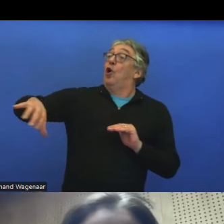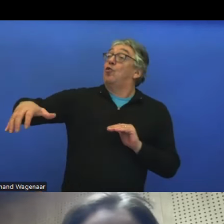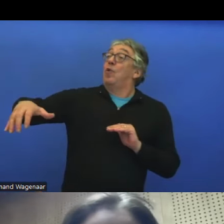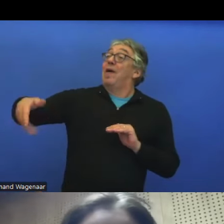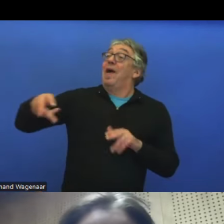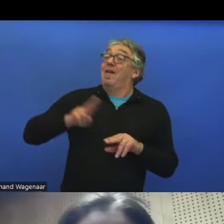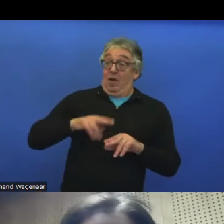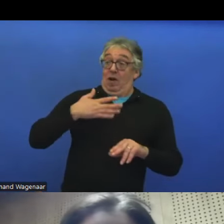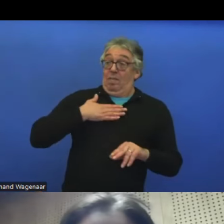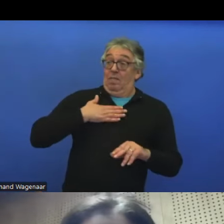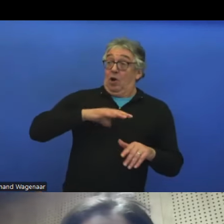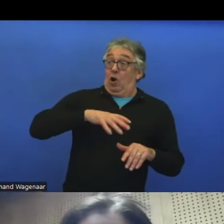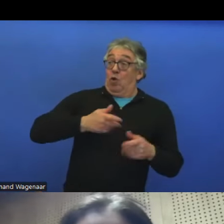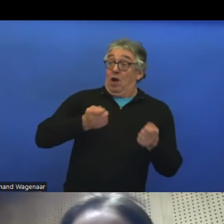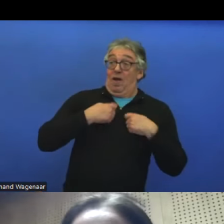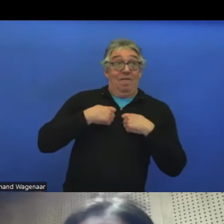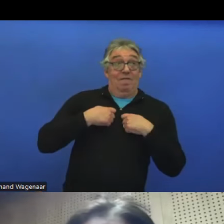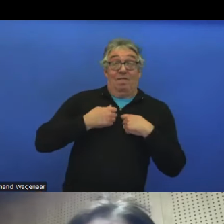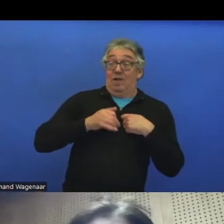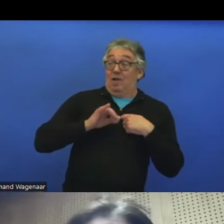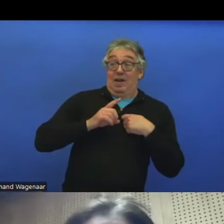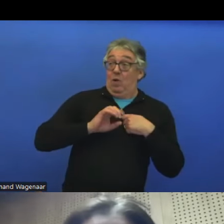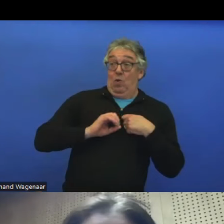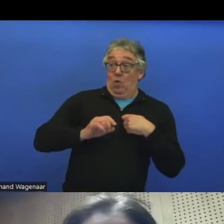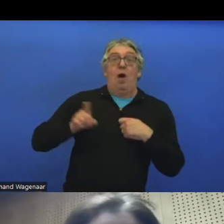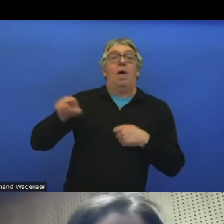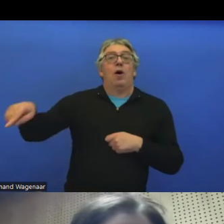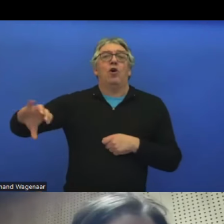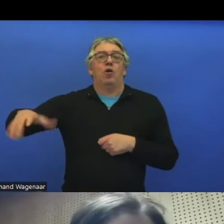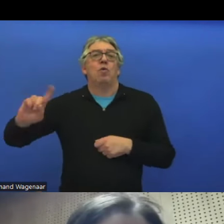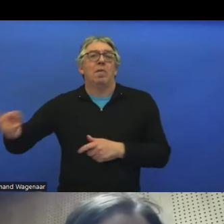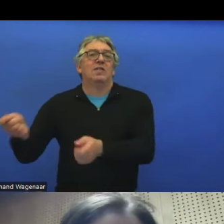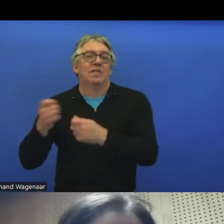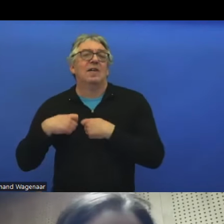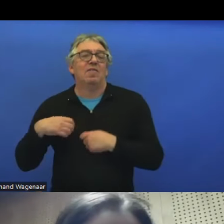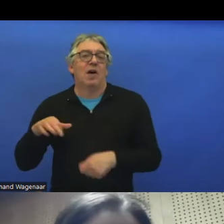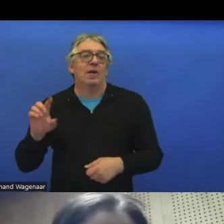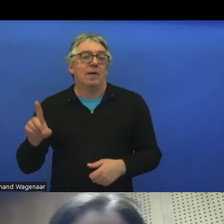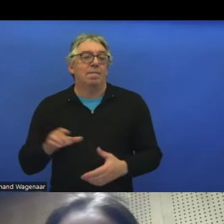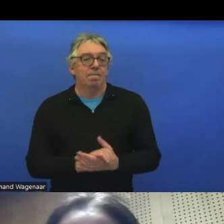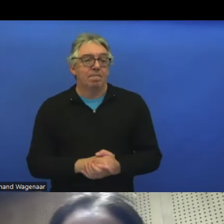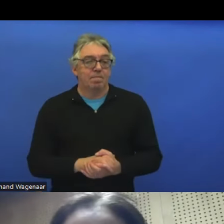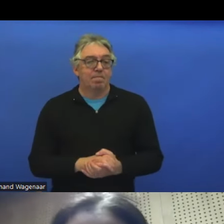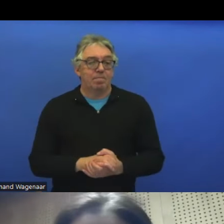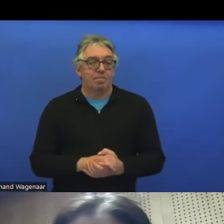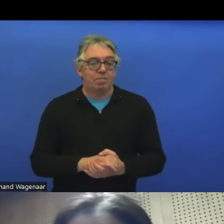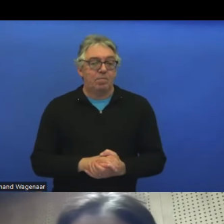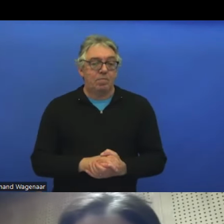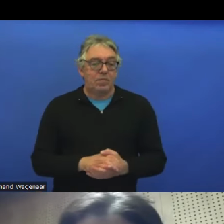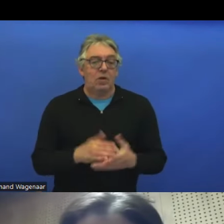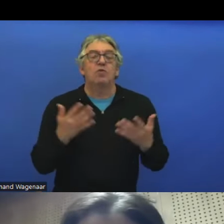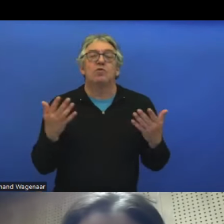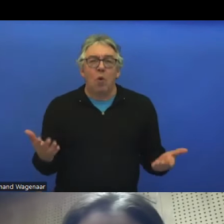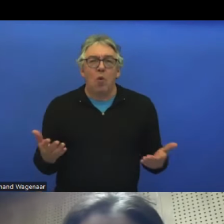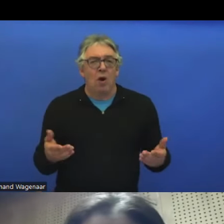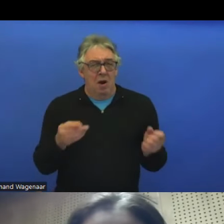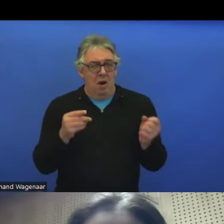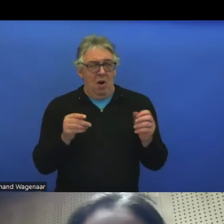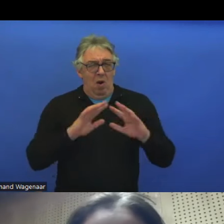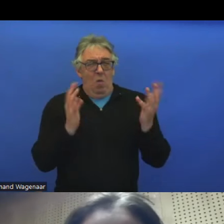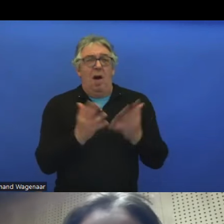this, there are many human rights instruments out there that just provide for the right to nationality generally,